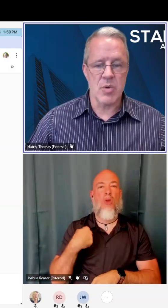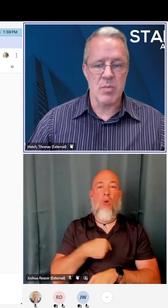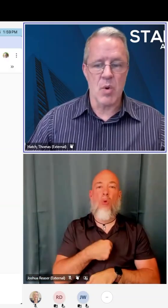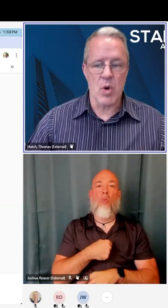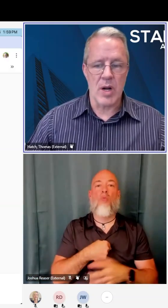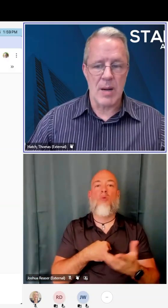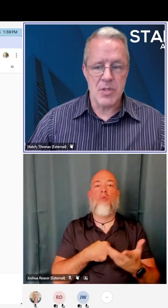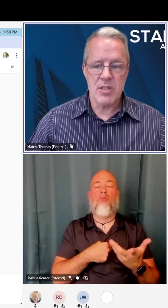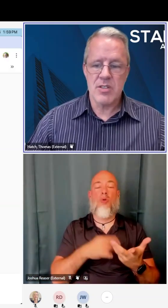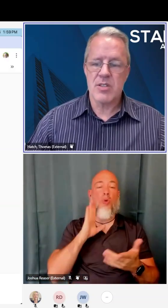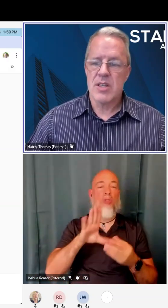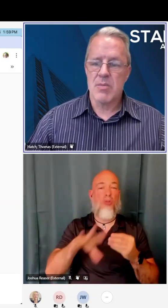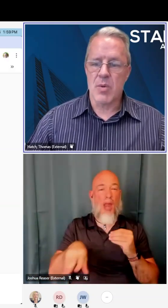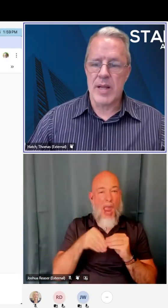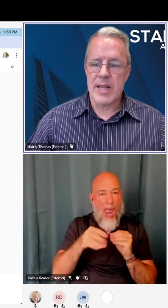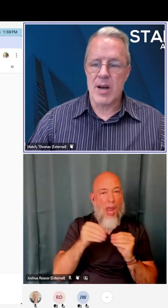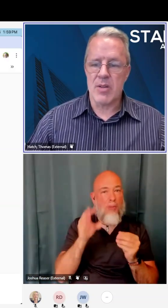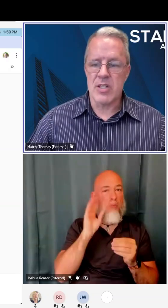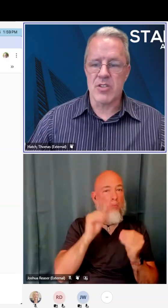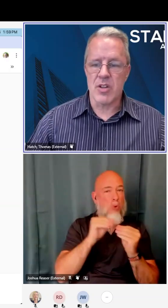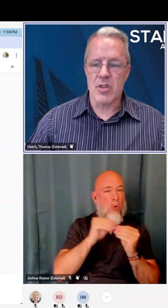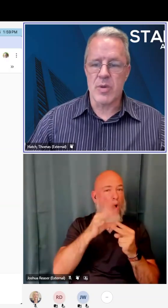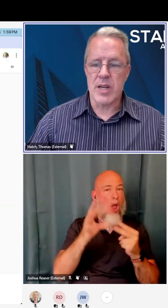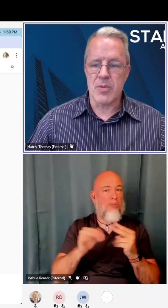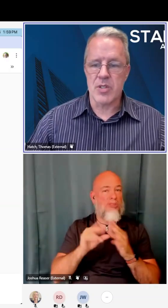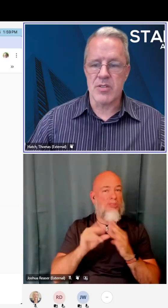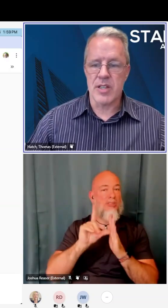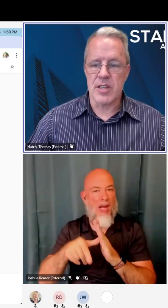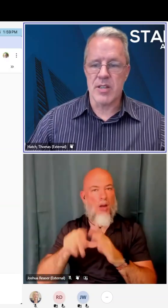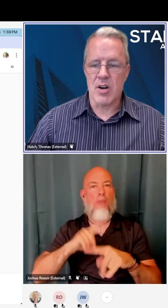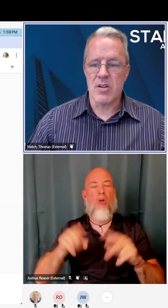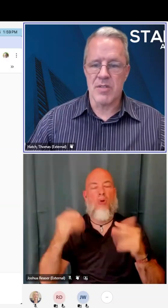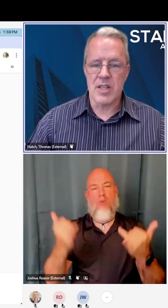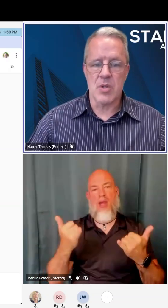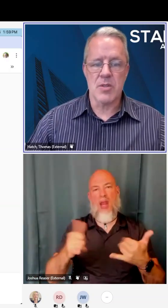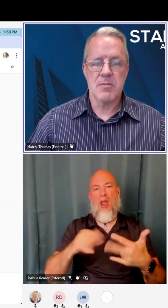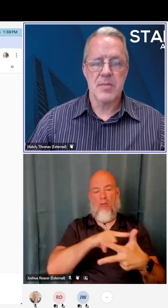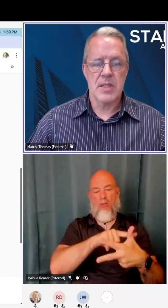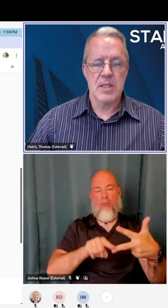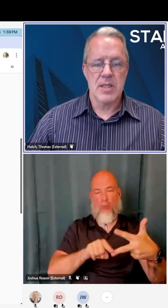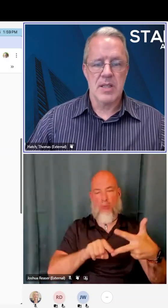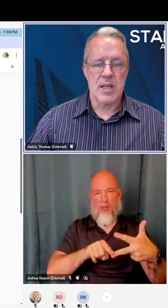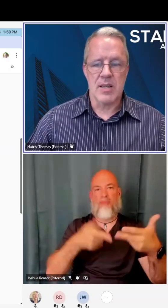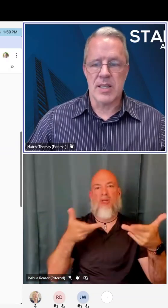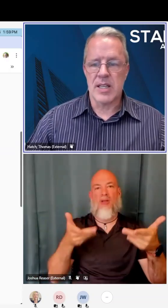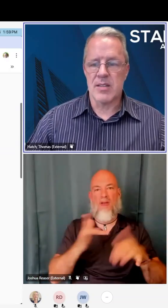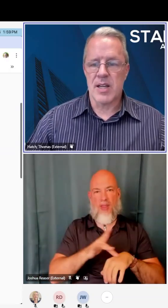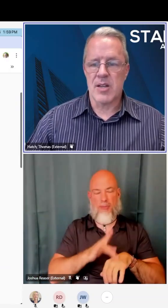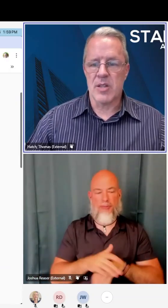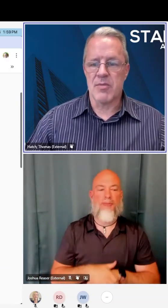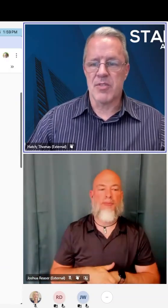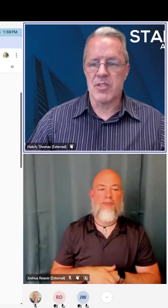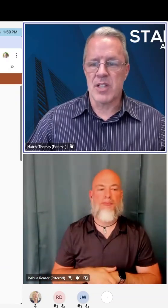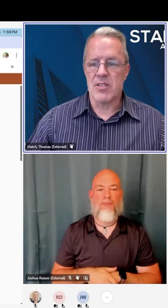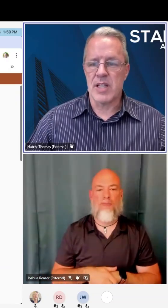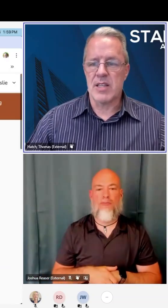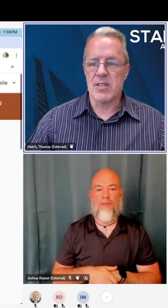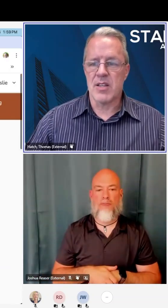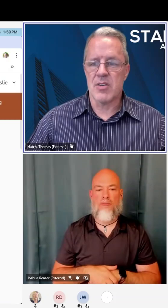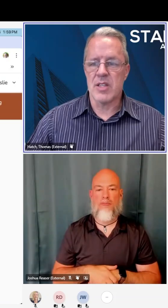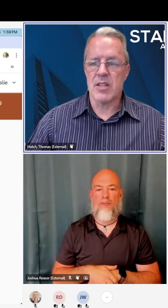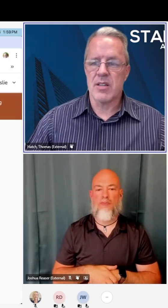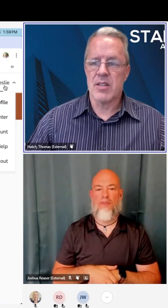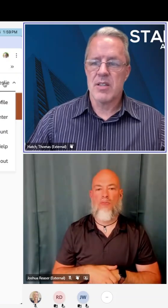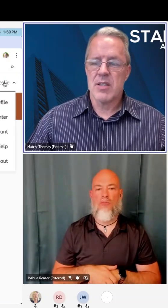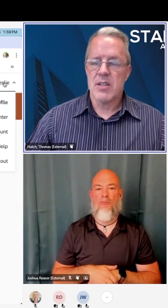this section with more options, but right now these are the 3 options that are available. And again, I'll emphasize that that